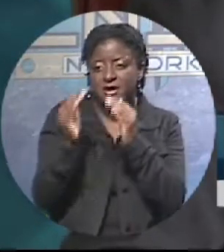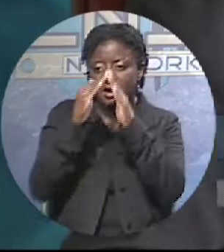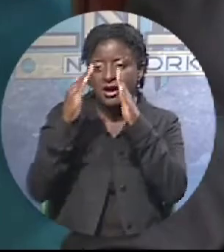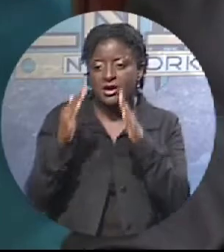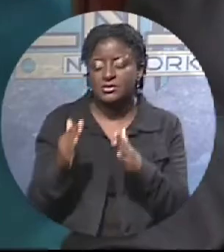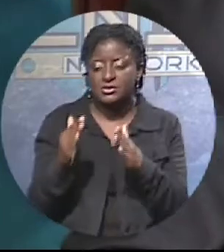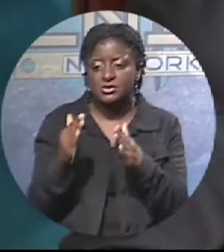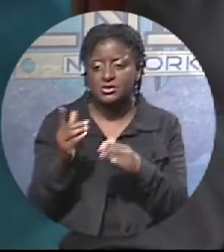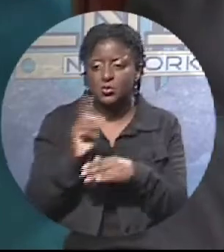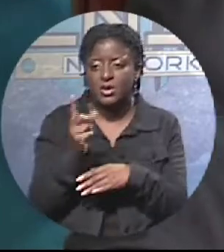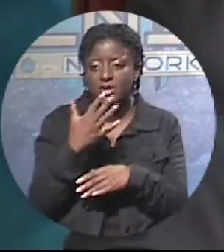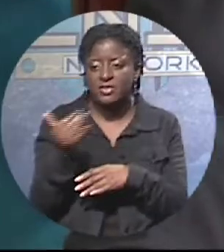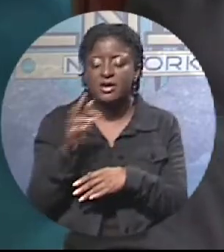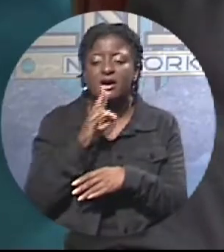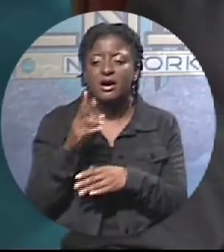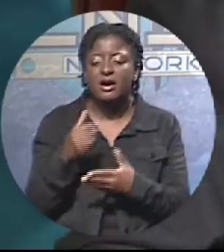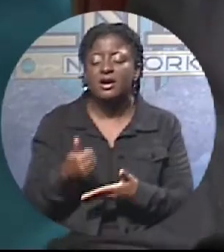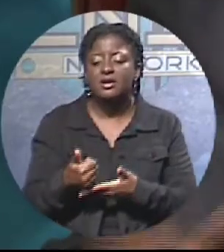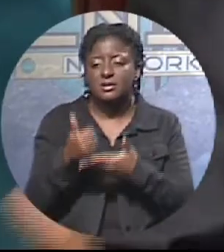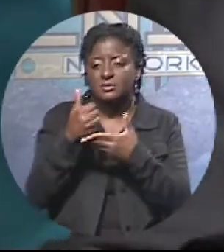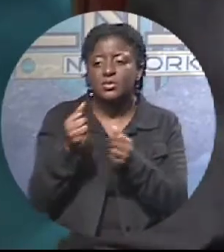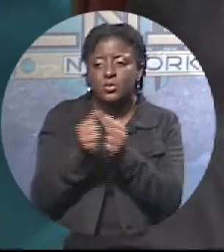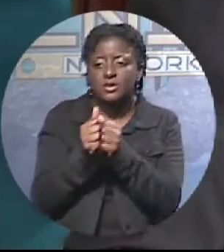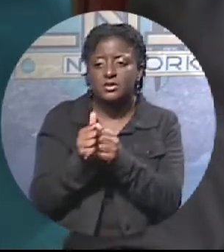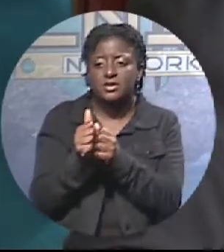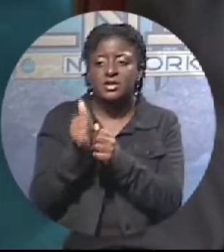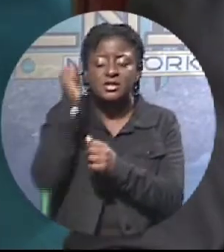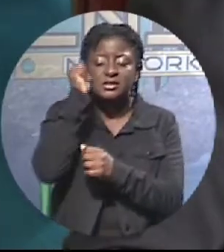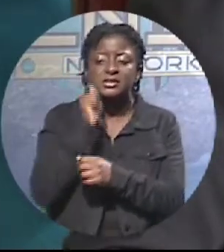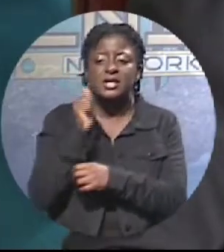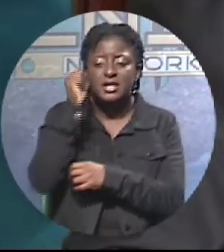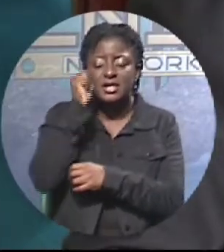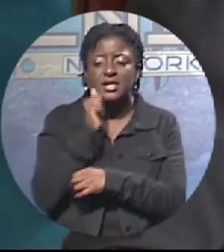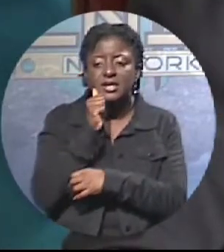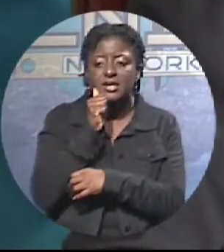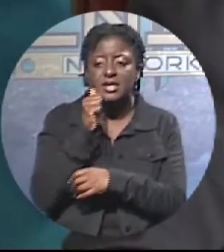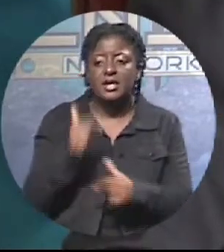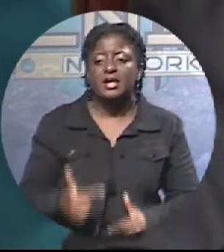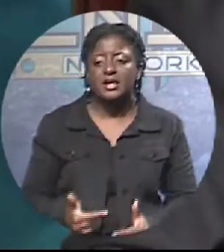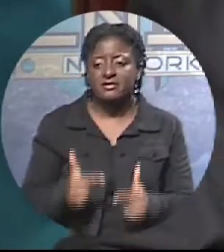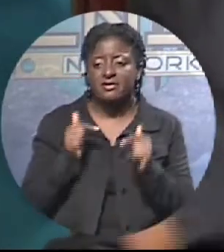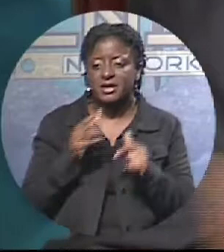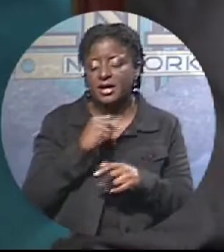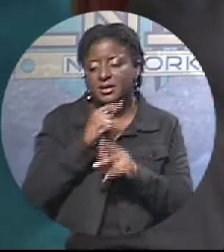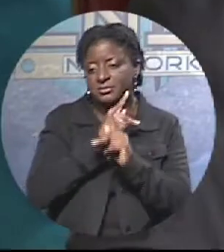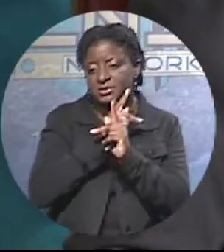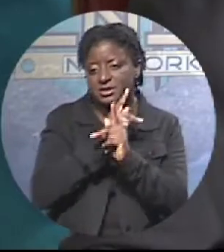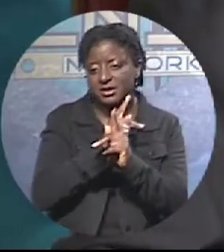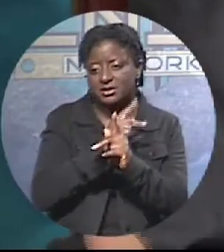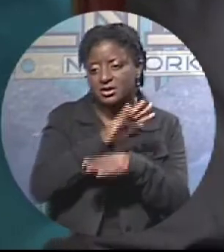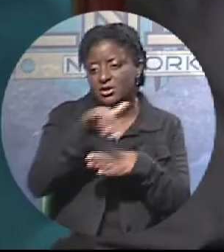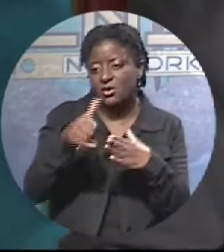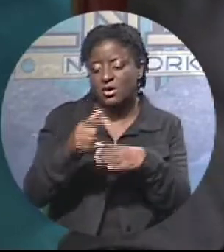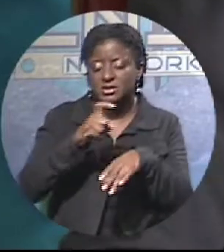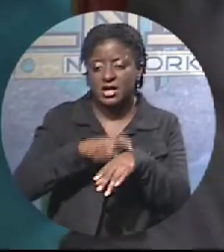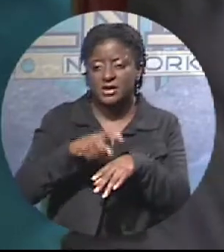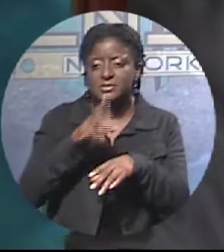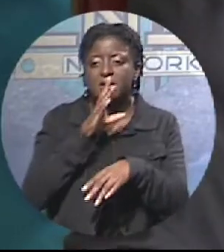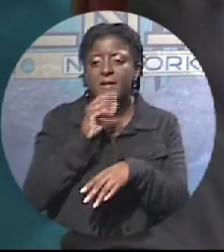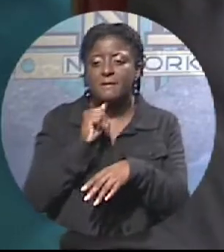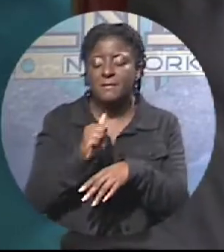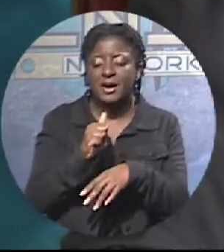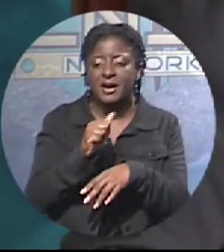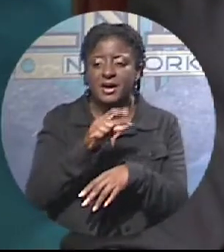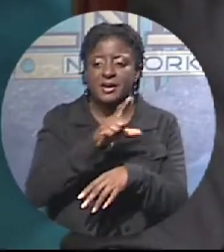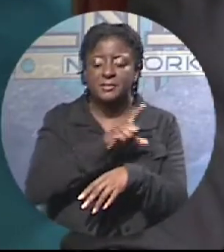their daily living and where they will be protected at all times by the system, either by police officers